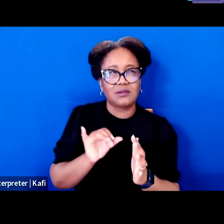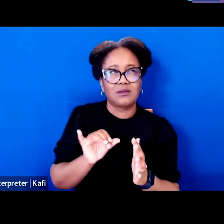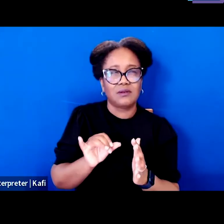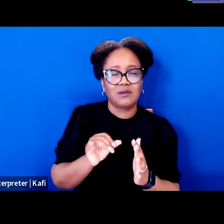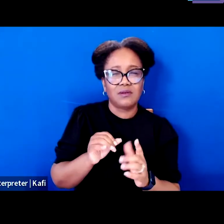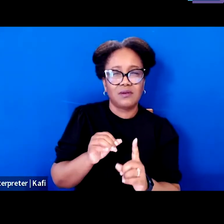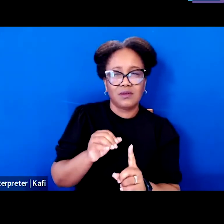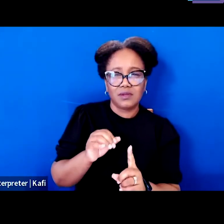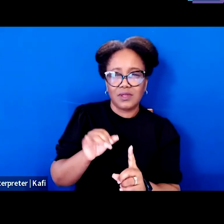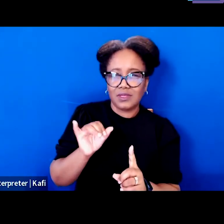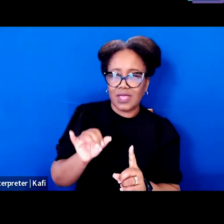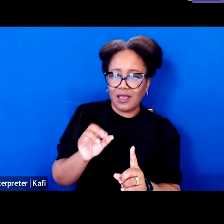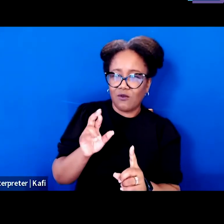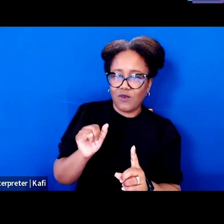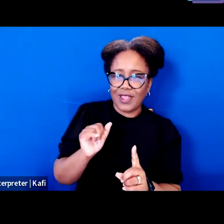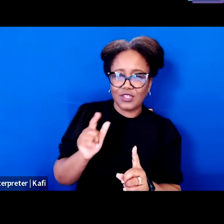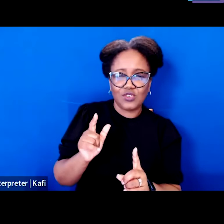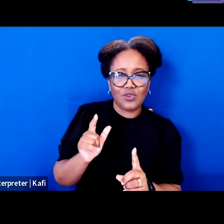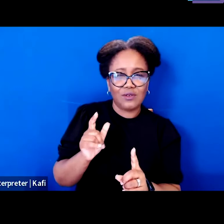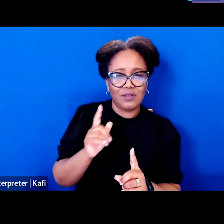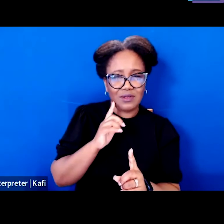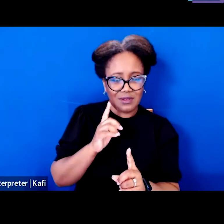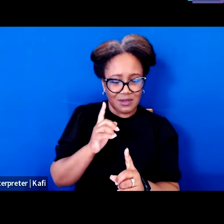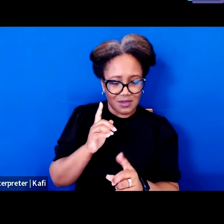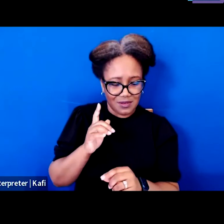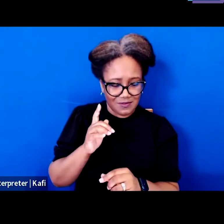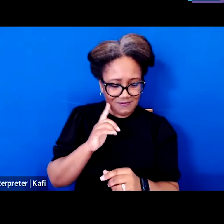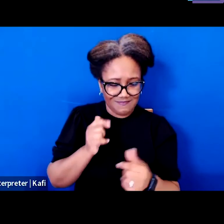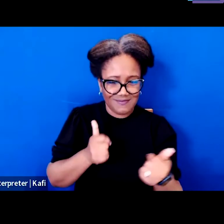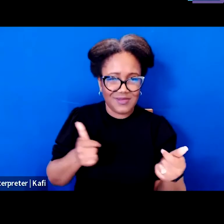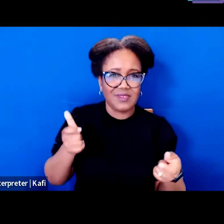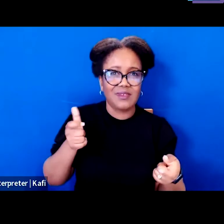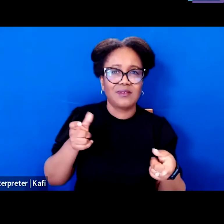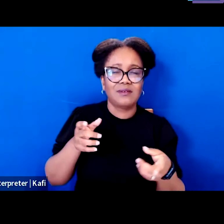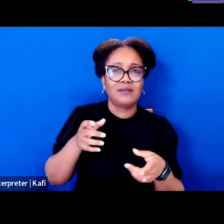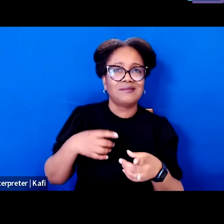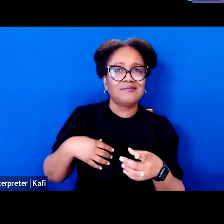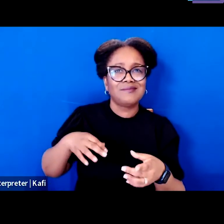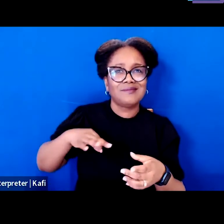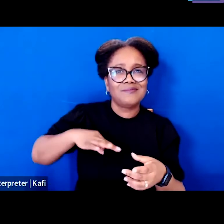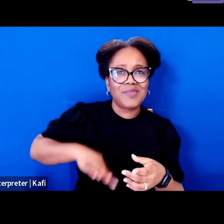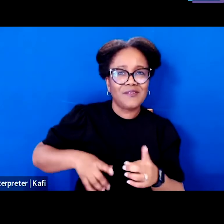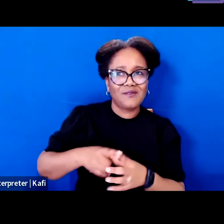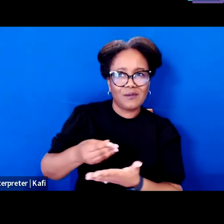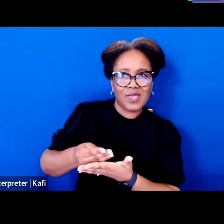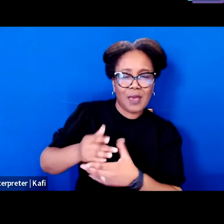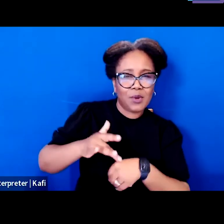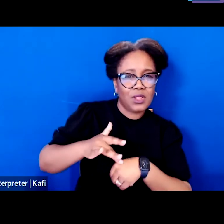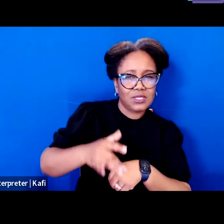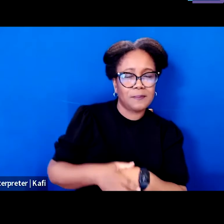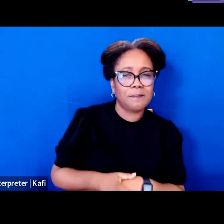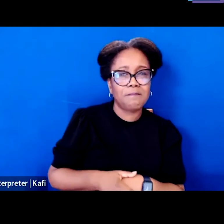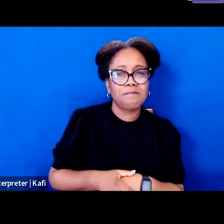been very much pointing to the effects of colonization in Indigenous communities all